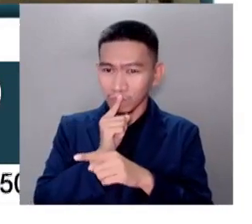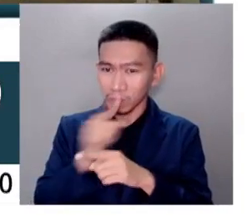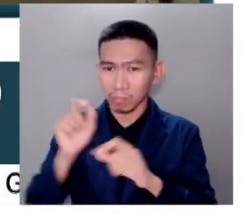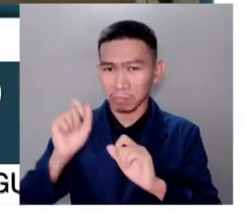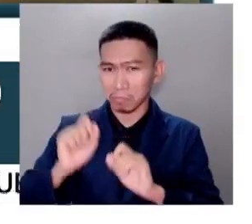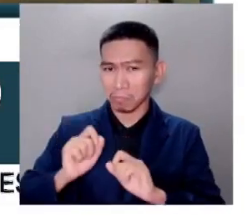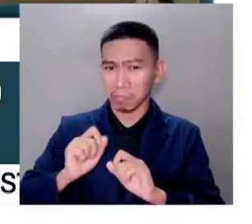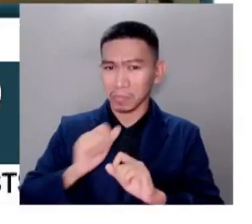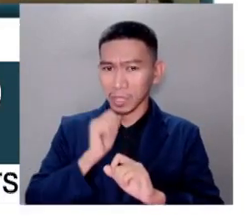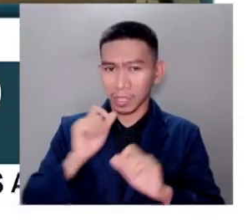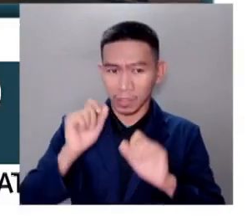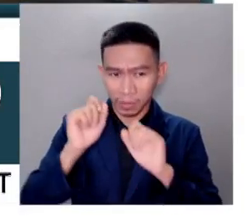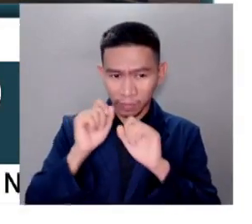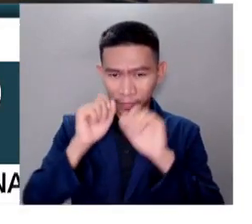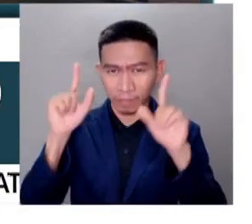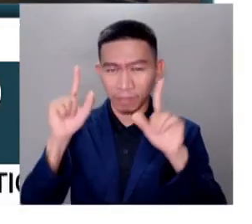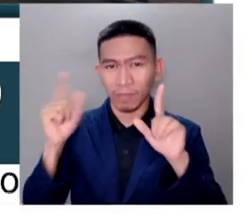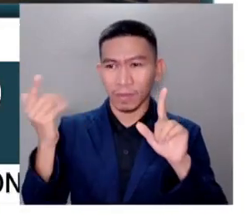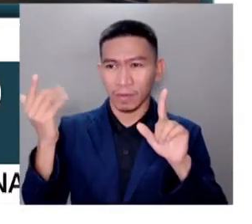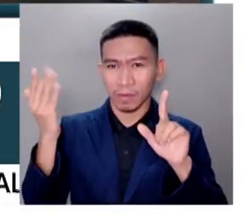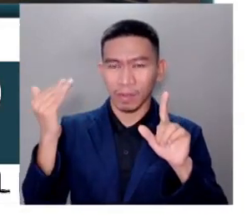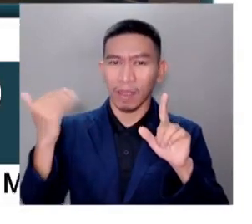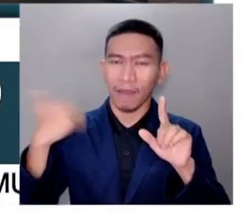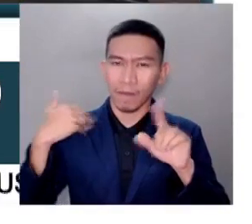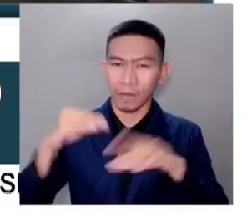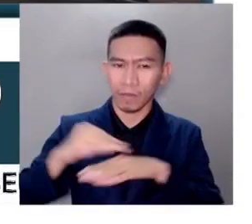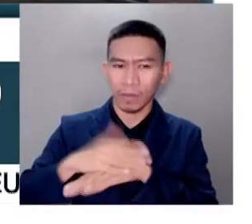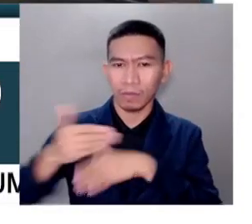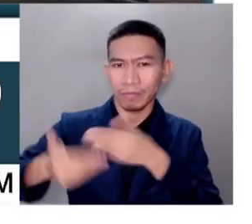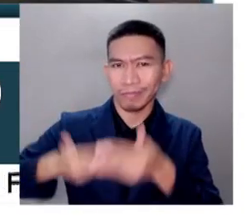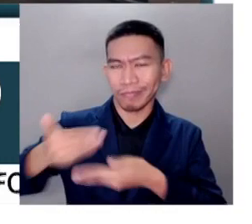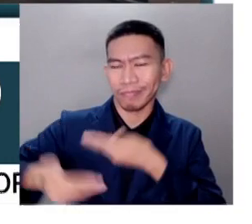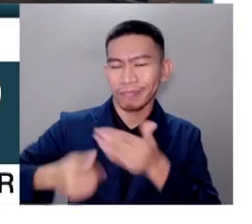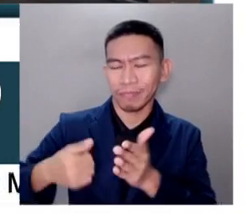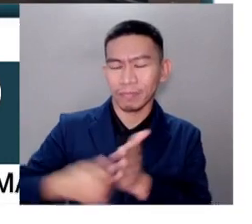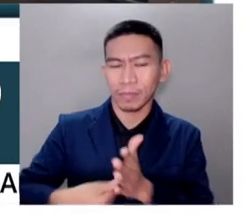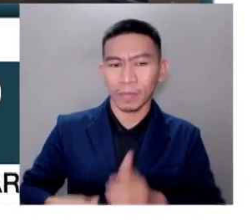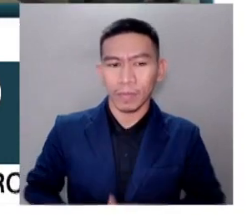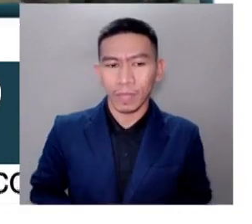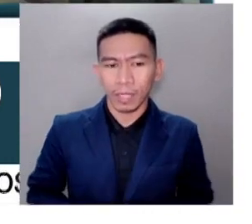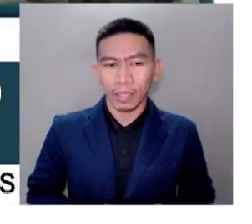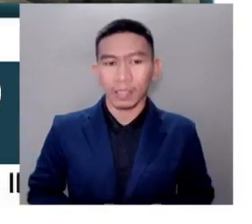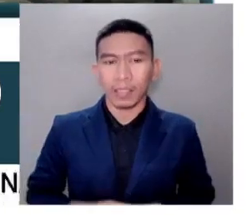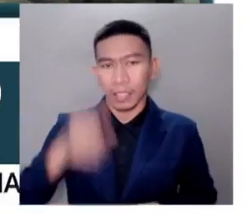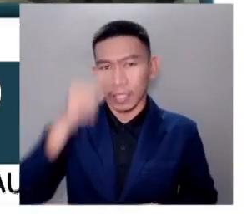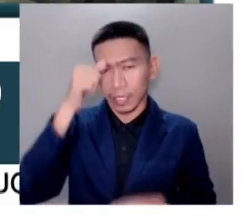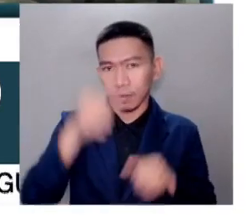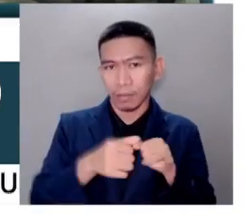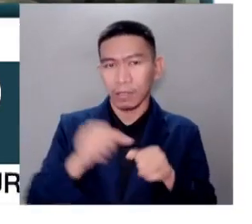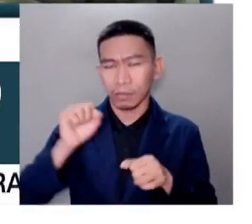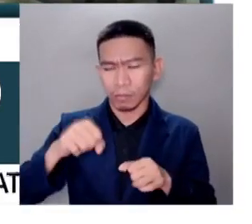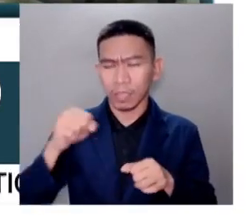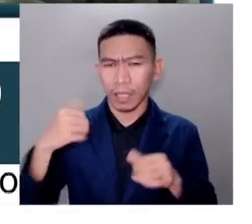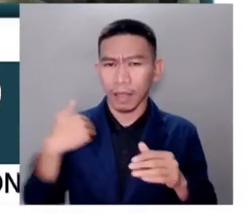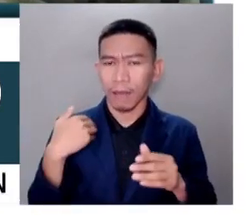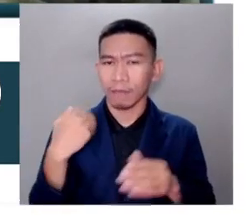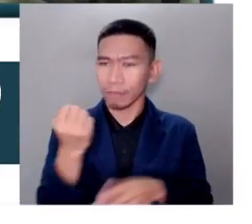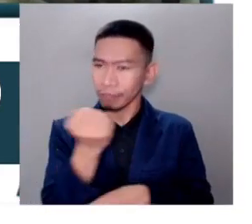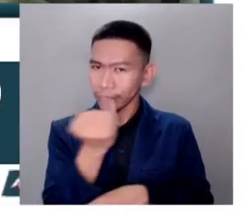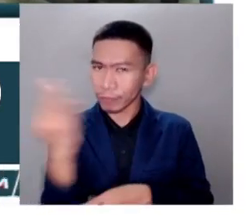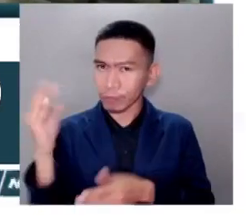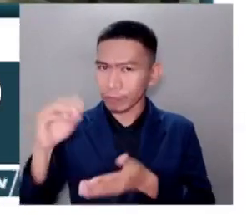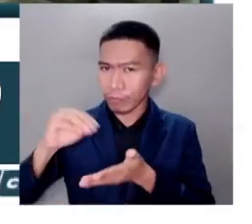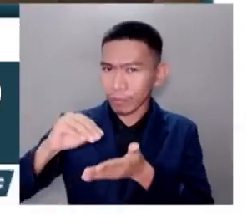the whole voting process. But then let's remember, and yes, you've given us figures there, but what we've